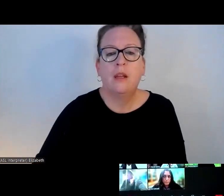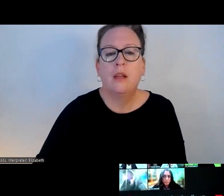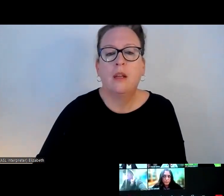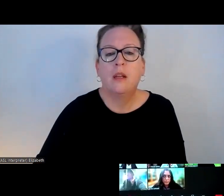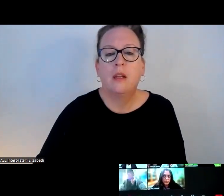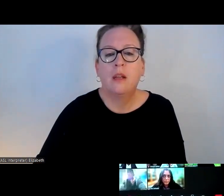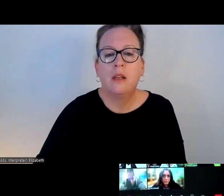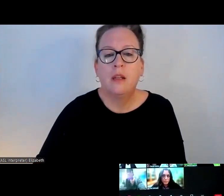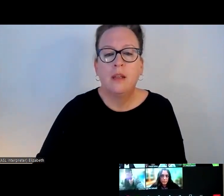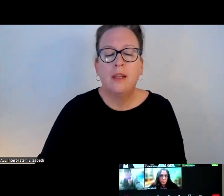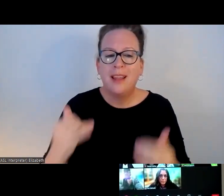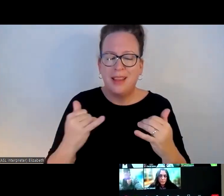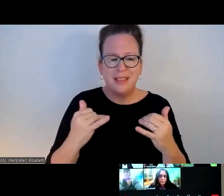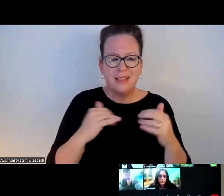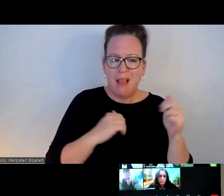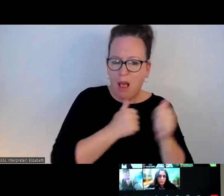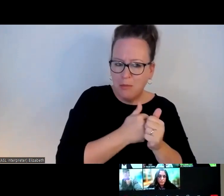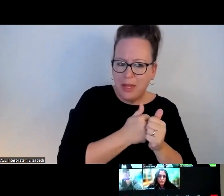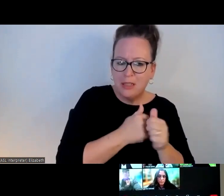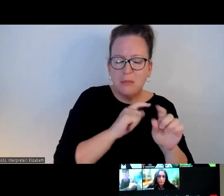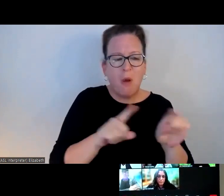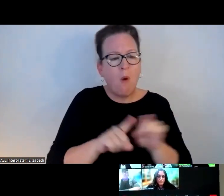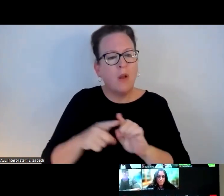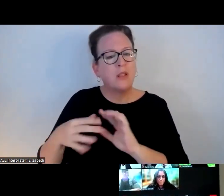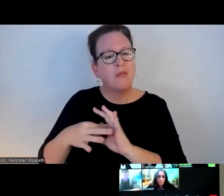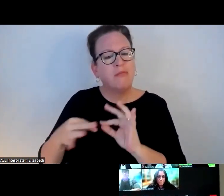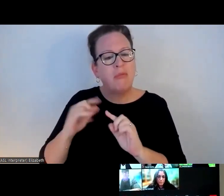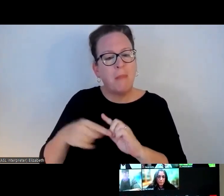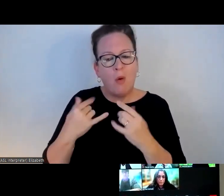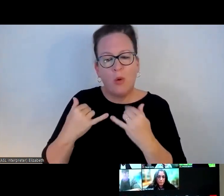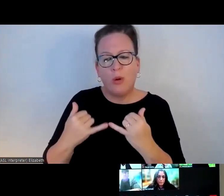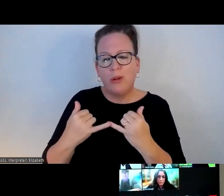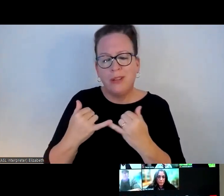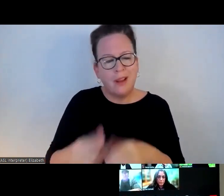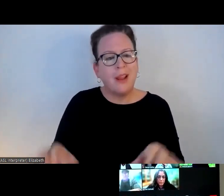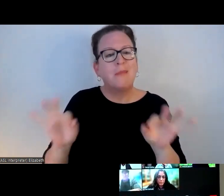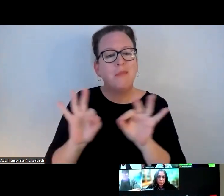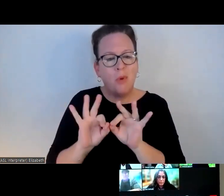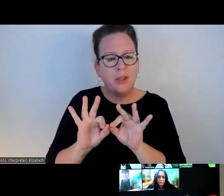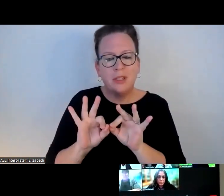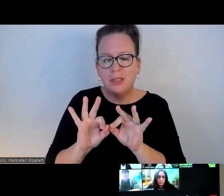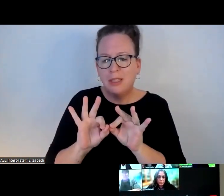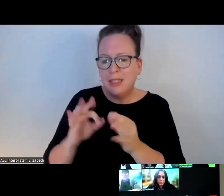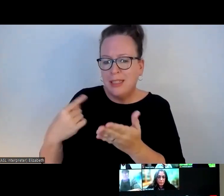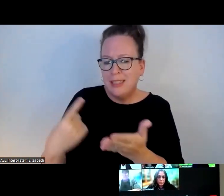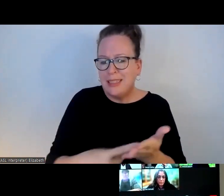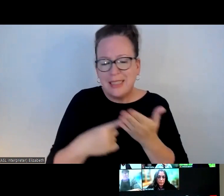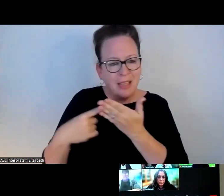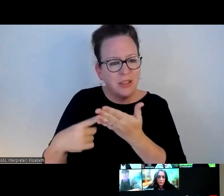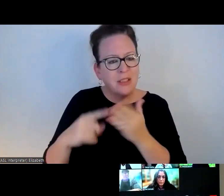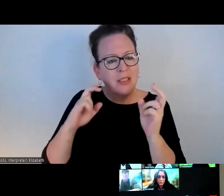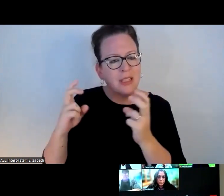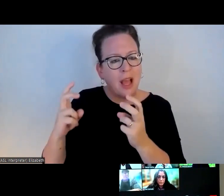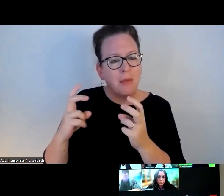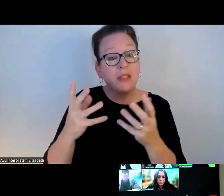updates and talking about kind of current important discussions and topics that we want to use the